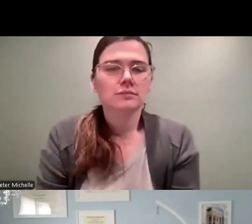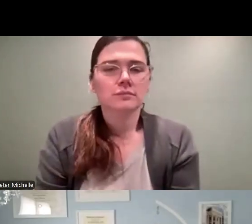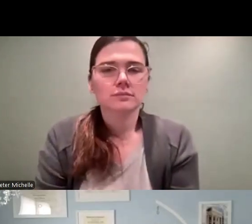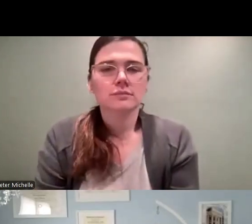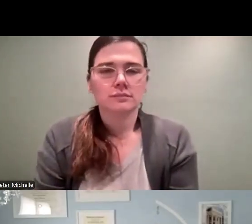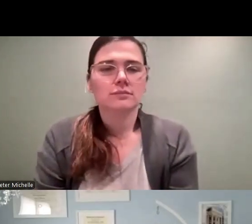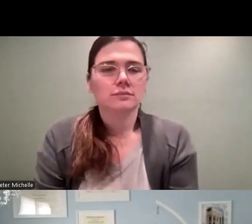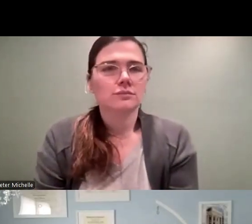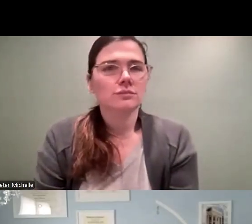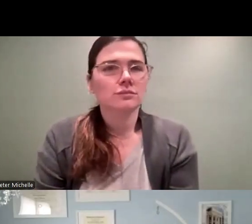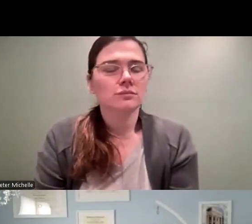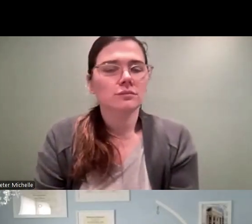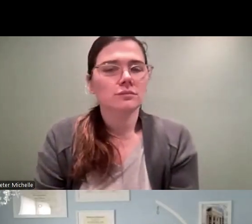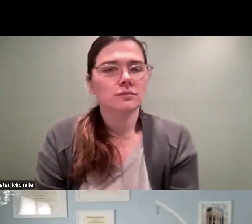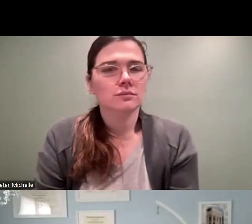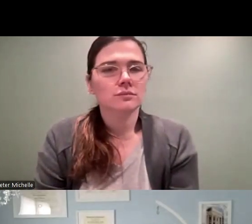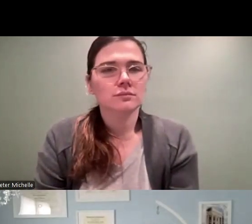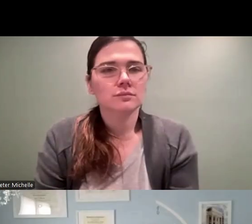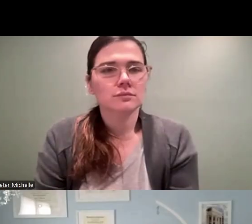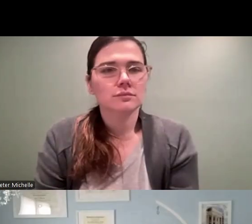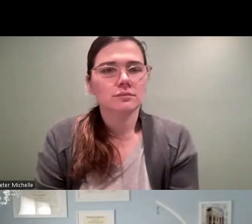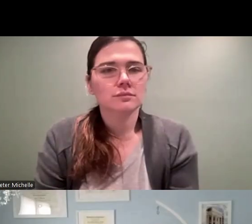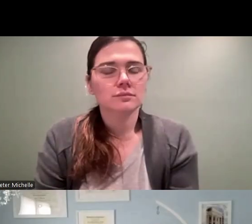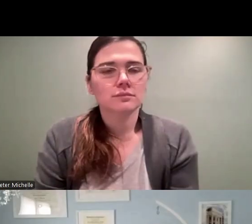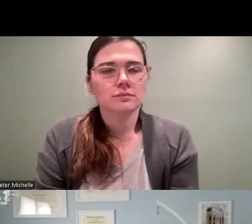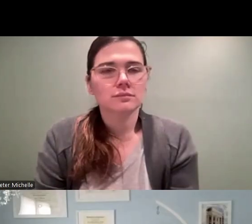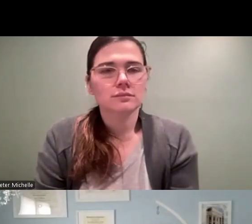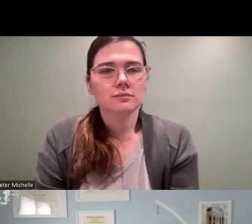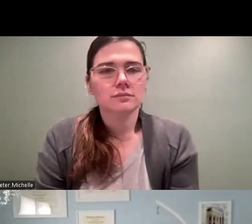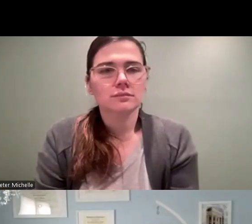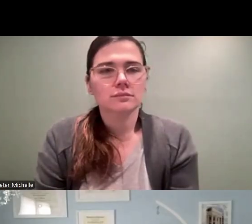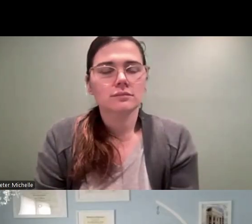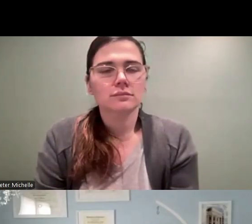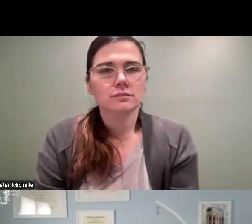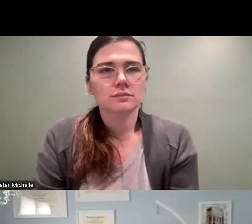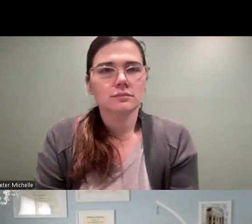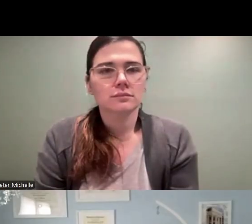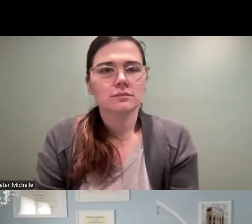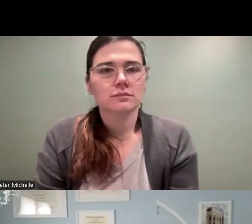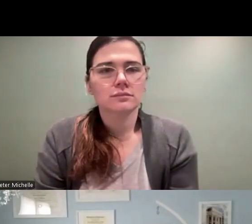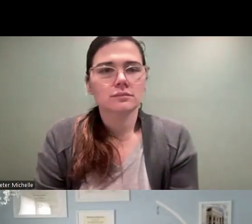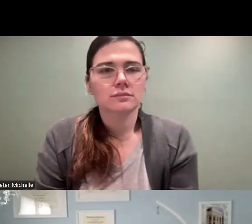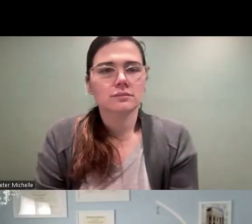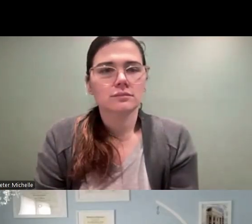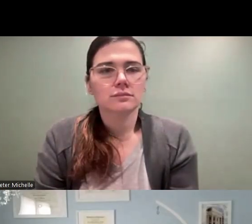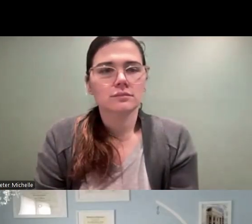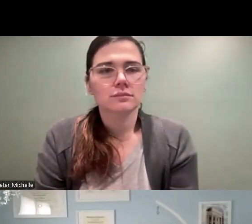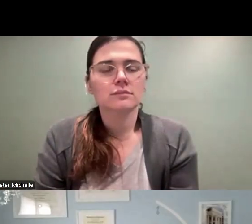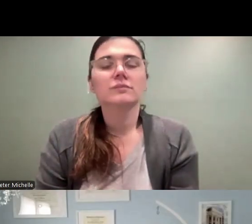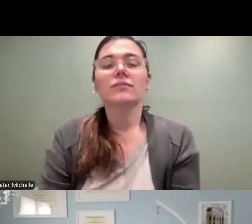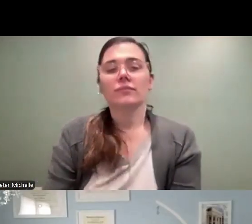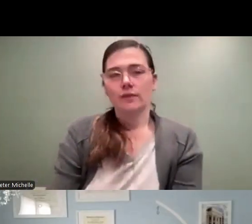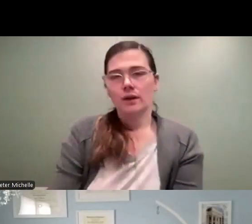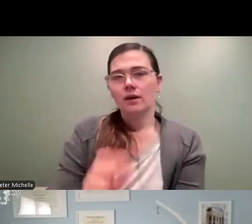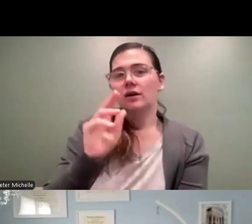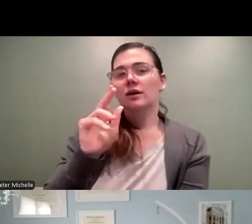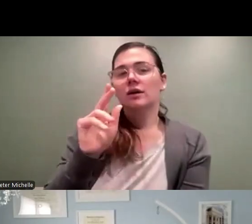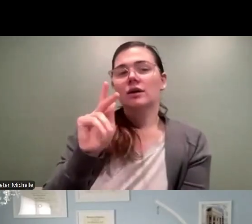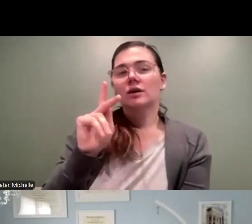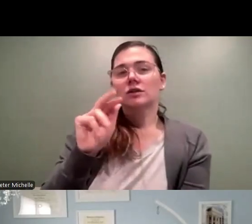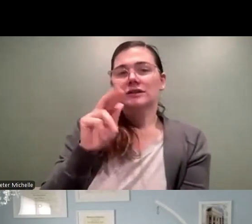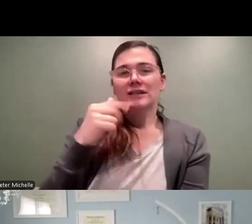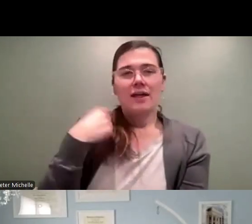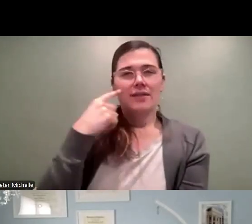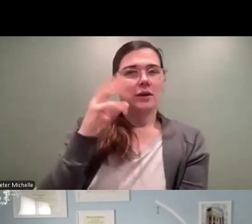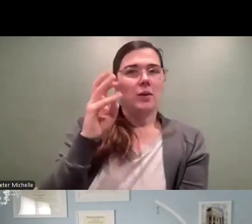Thank you. Okay, so this one, I think, Wendy, might be directed more towards you. We have someone in our audience who's